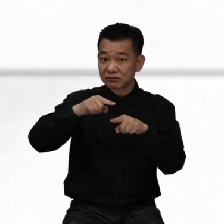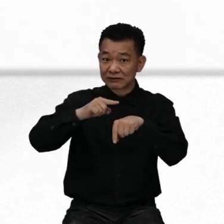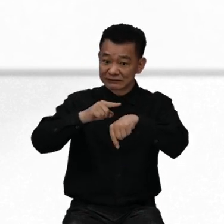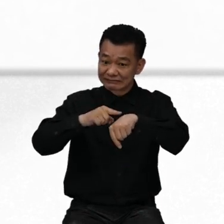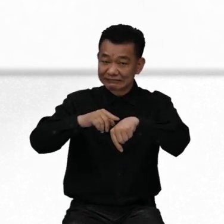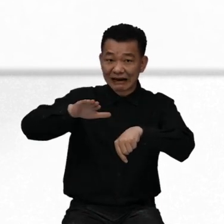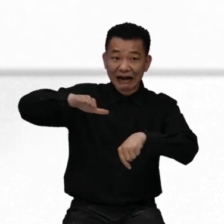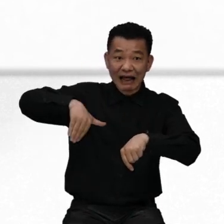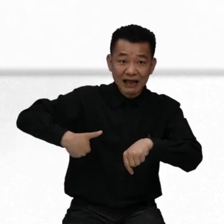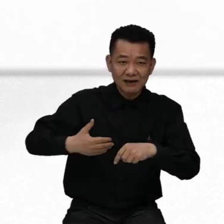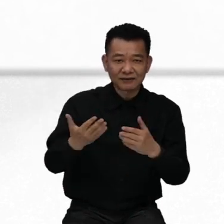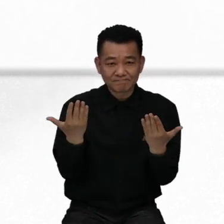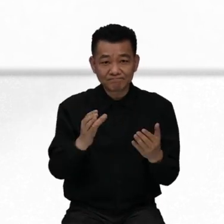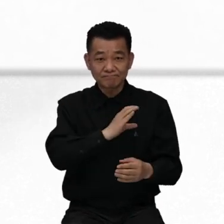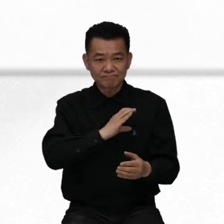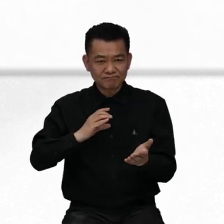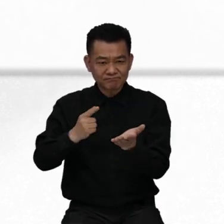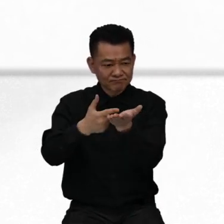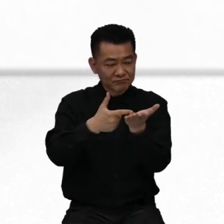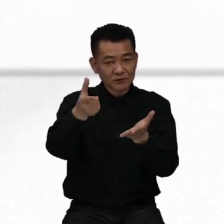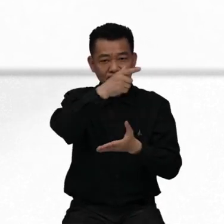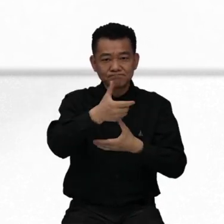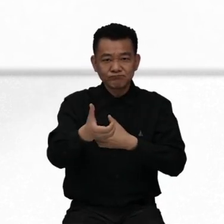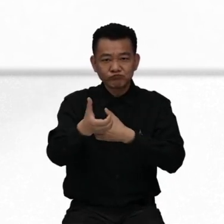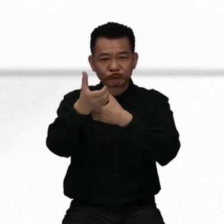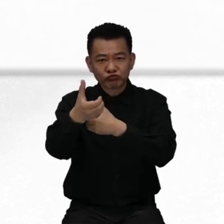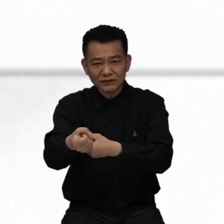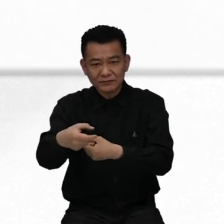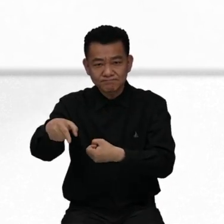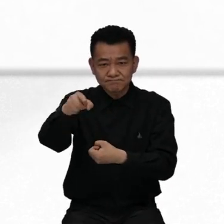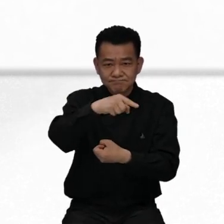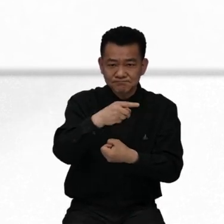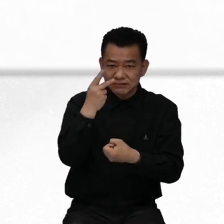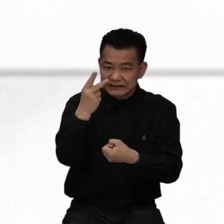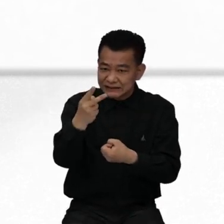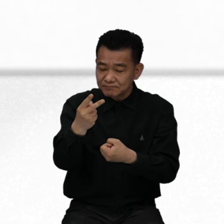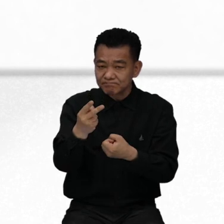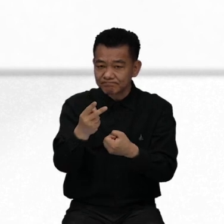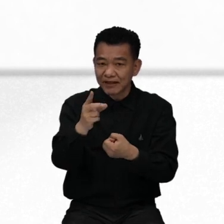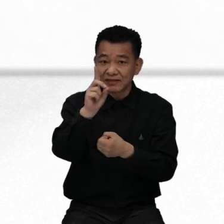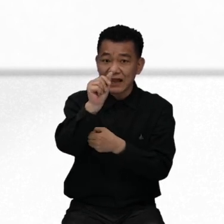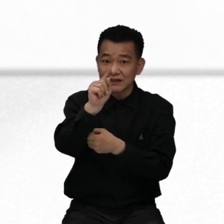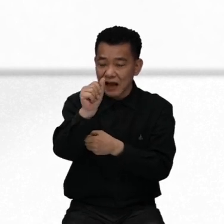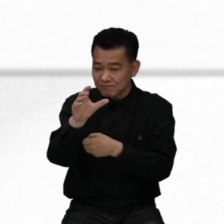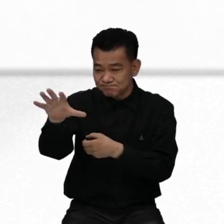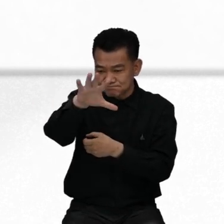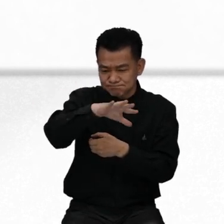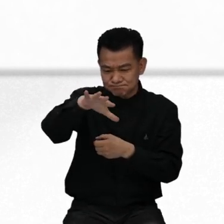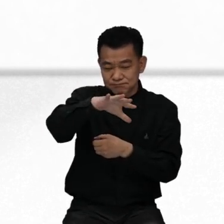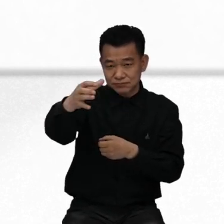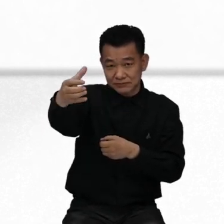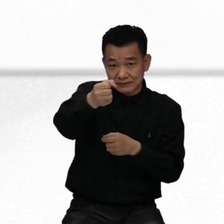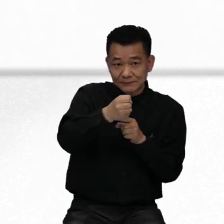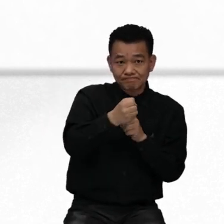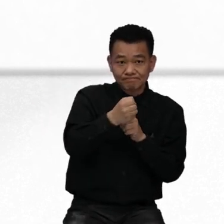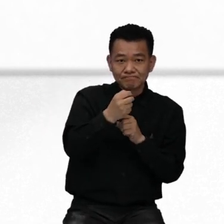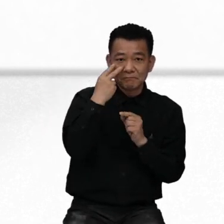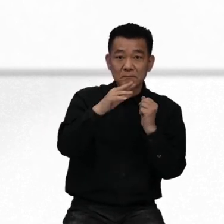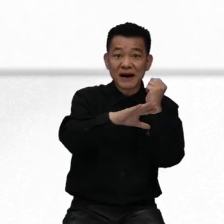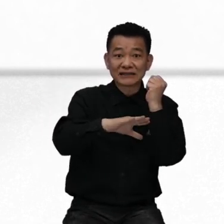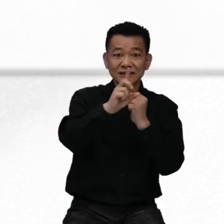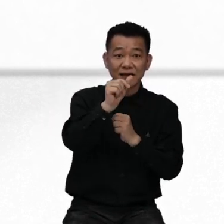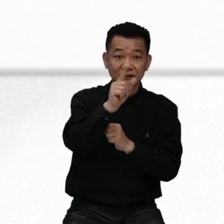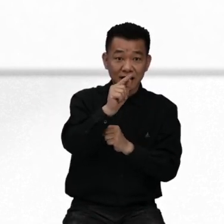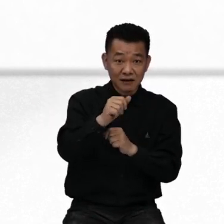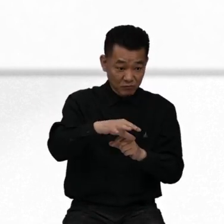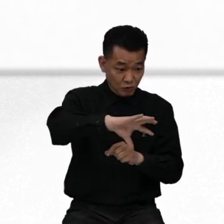If a state party is significantly overdue in the submission of a report, the committee may notify the state party concerned of the need